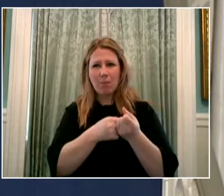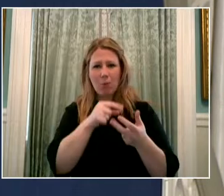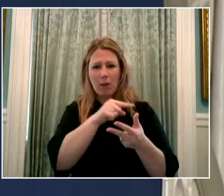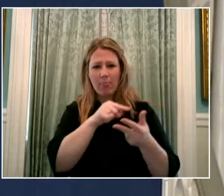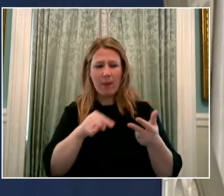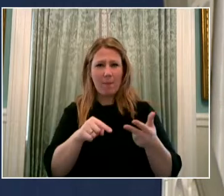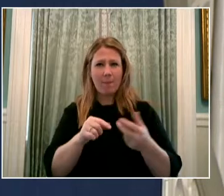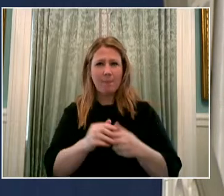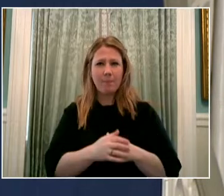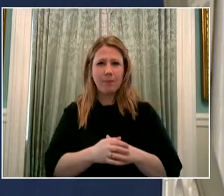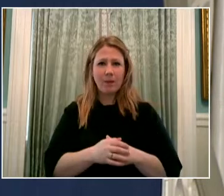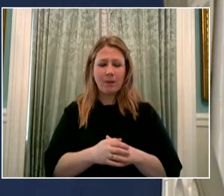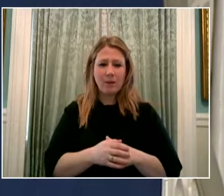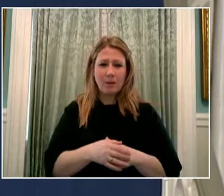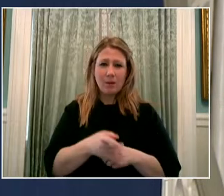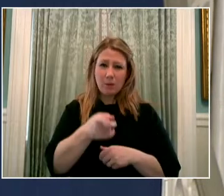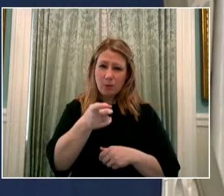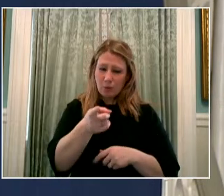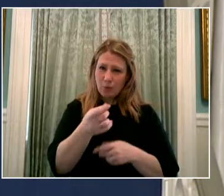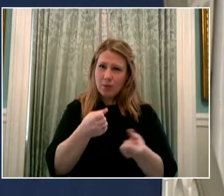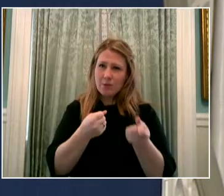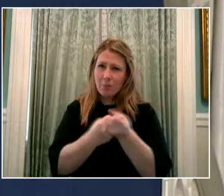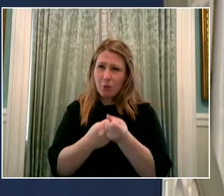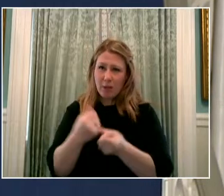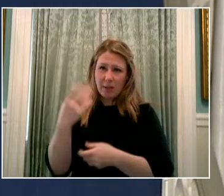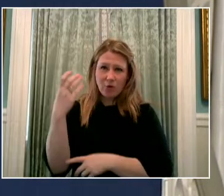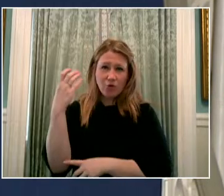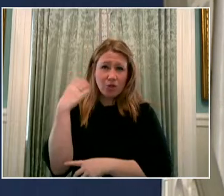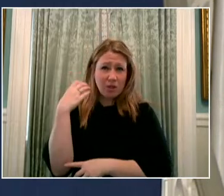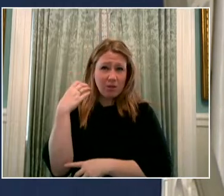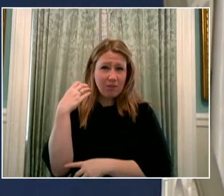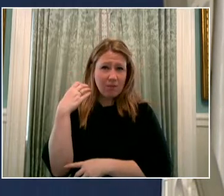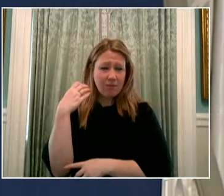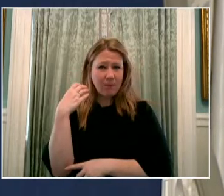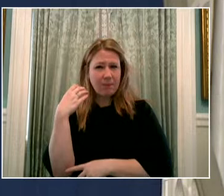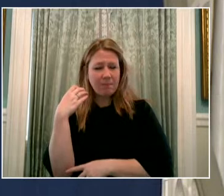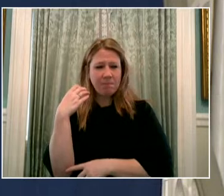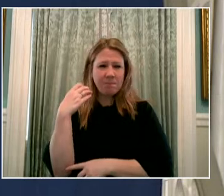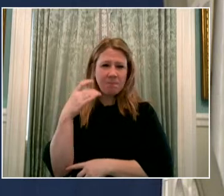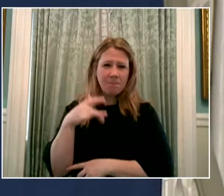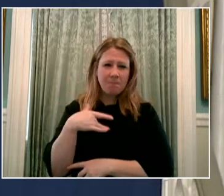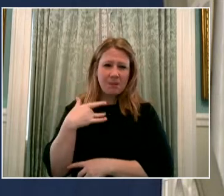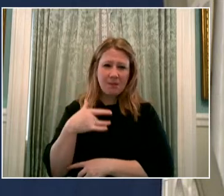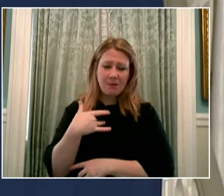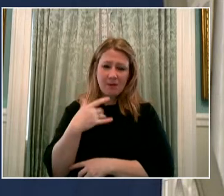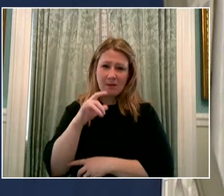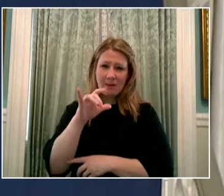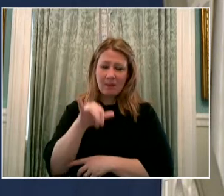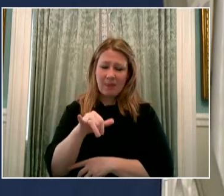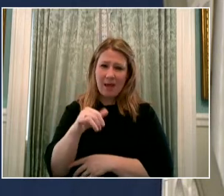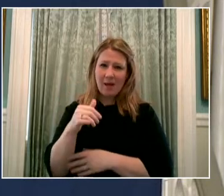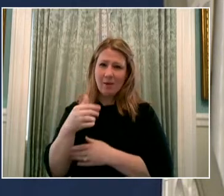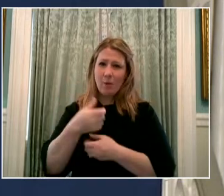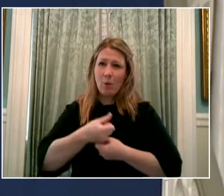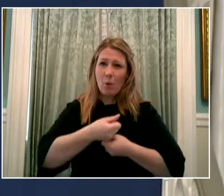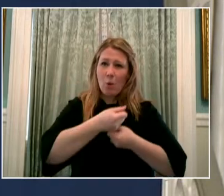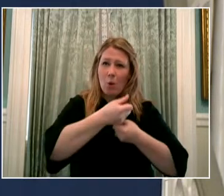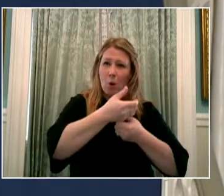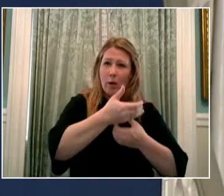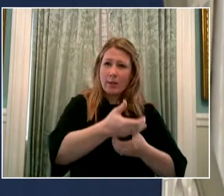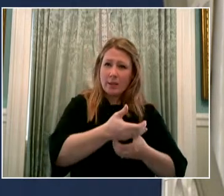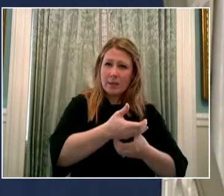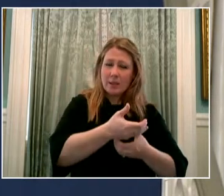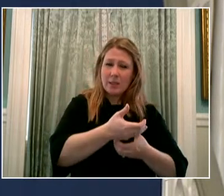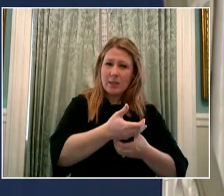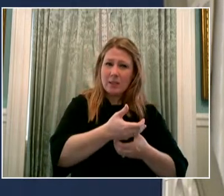of the stuff he's done, people can be many things at once. Do you feel that it contributes to these kids feeling that the city doesn't believe them, that they don't feel the